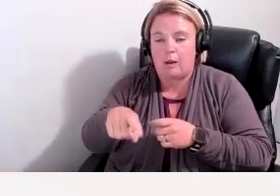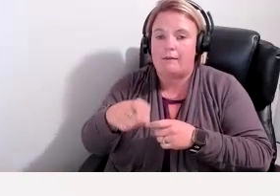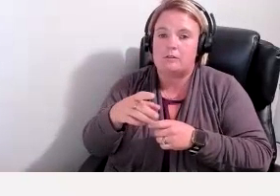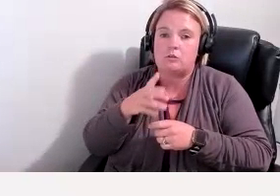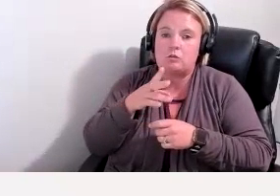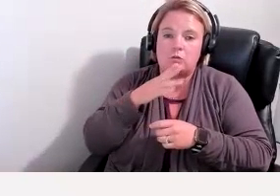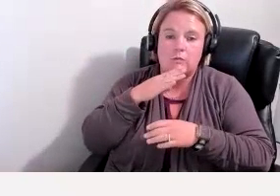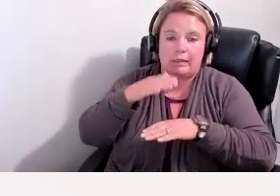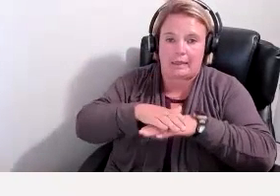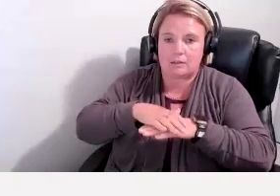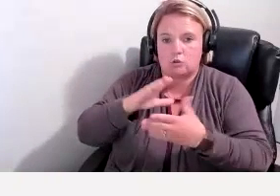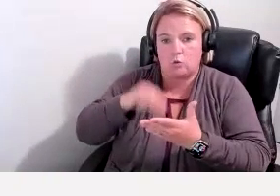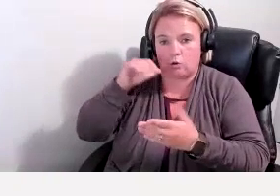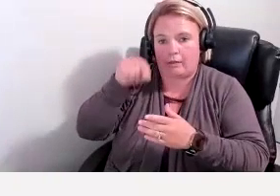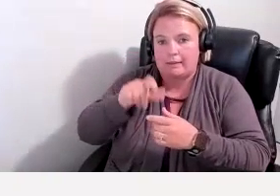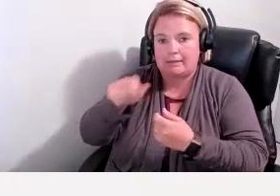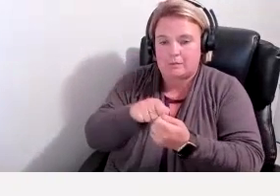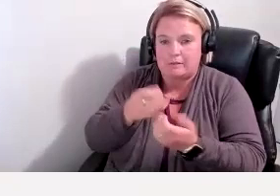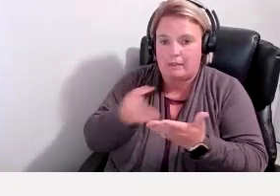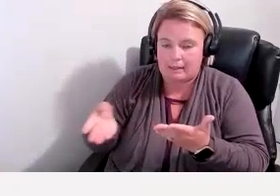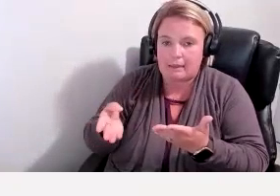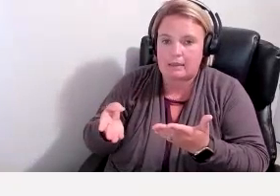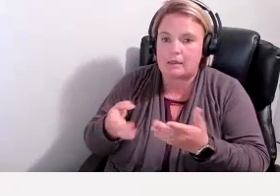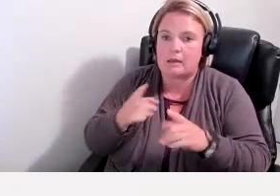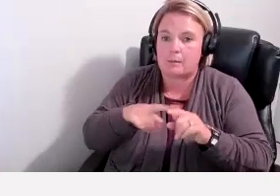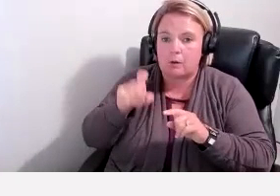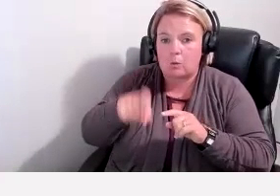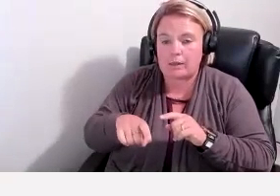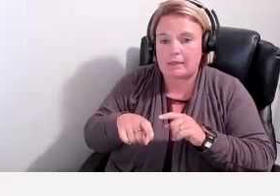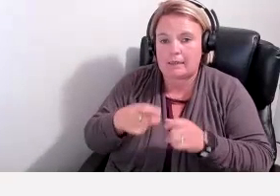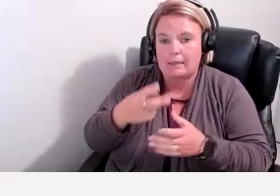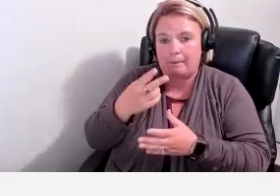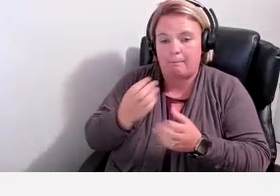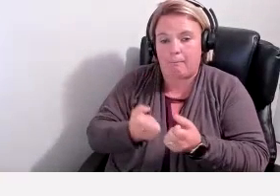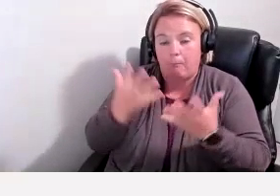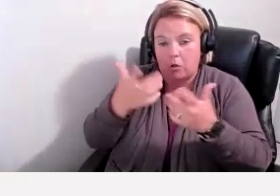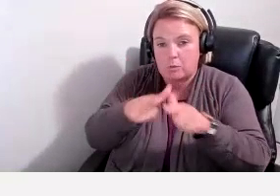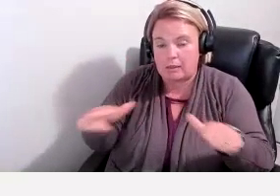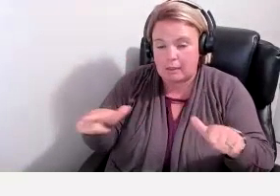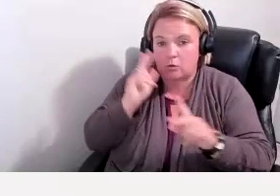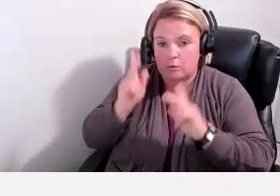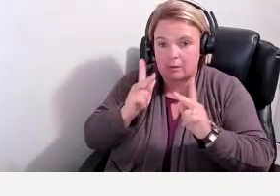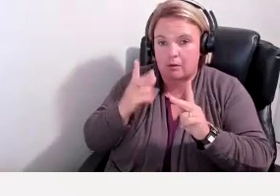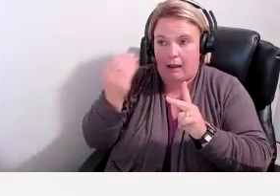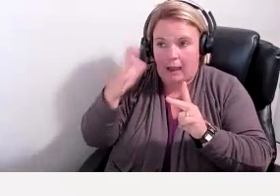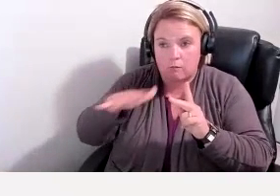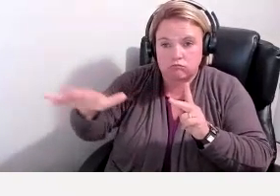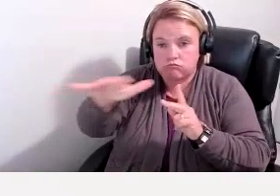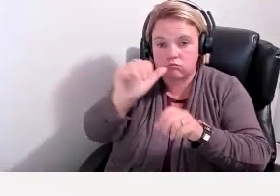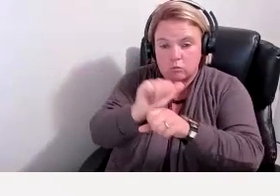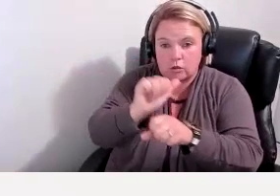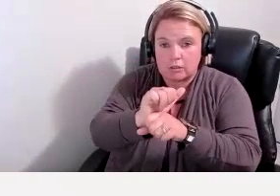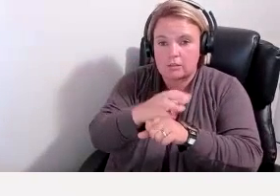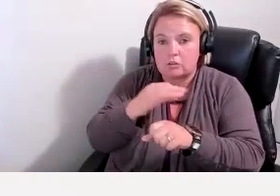English in order to learn this. But we need bilingual people out in these professions. And so we should